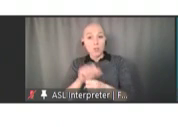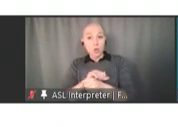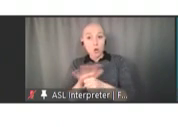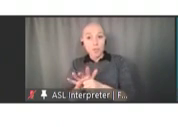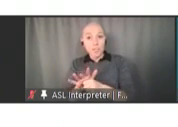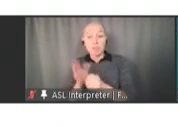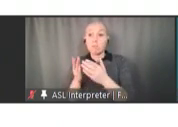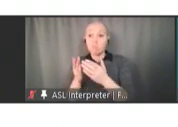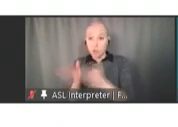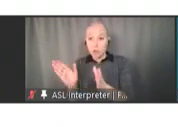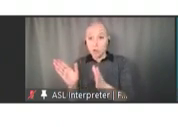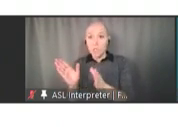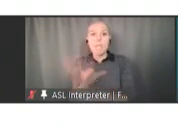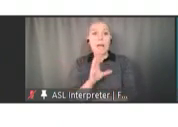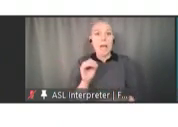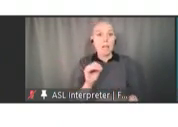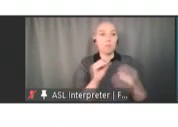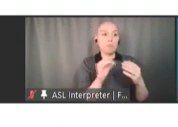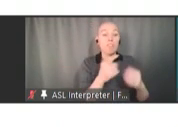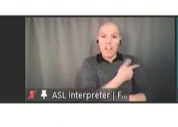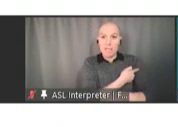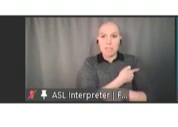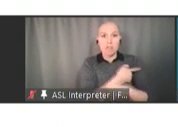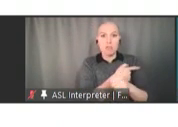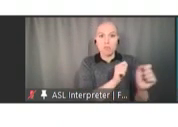general. Next slide.